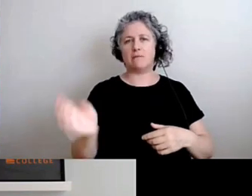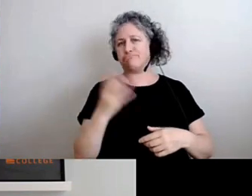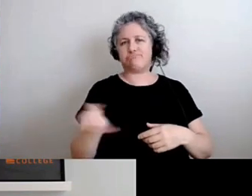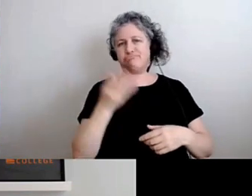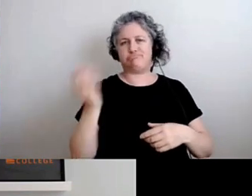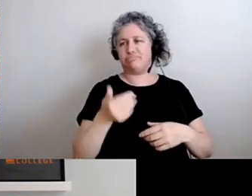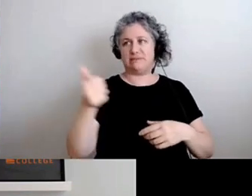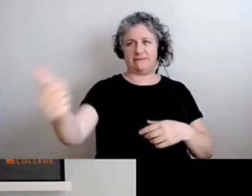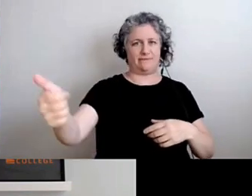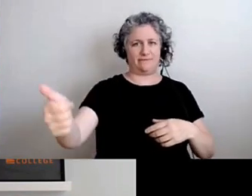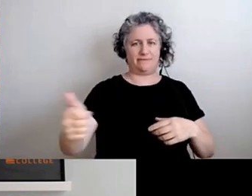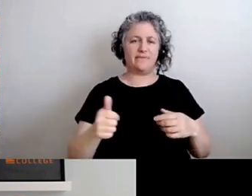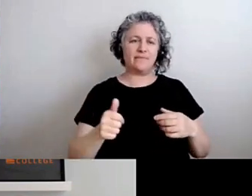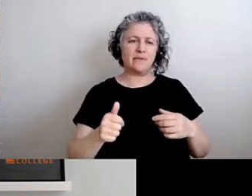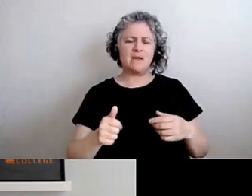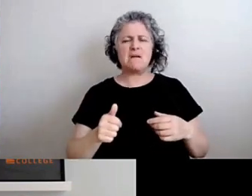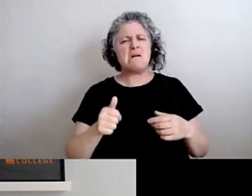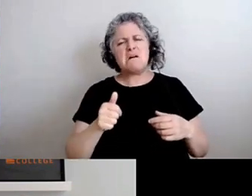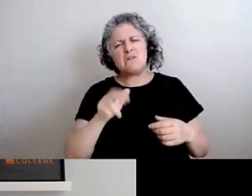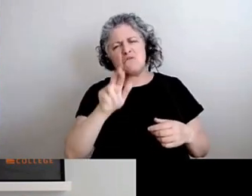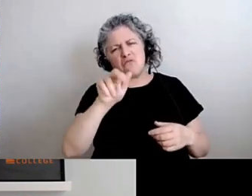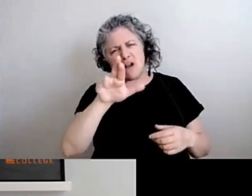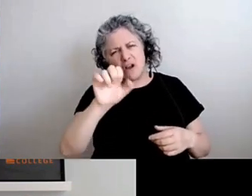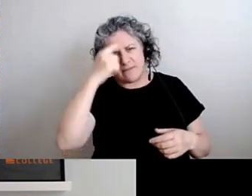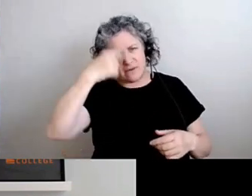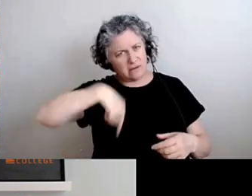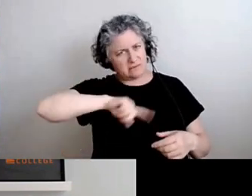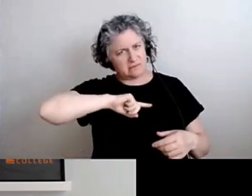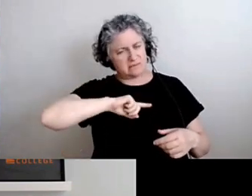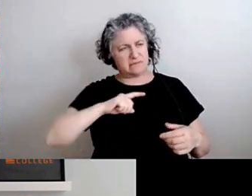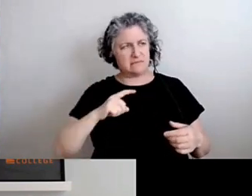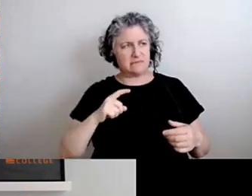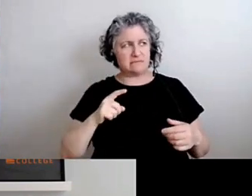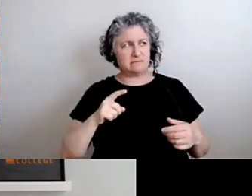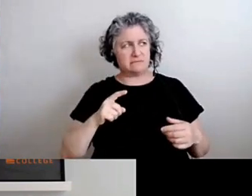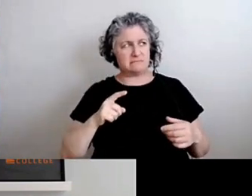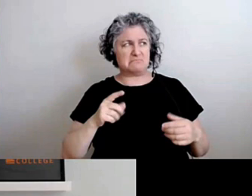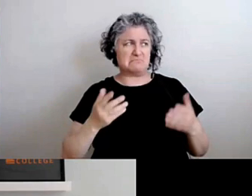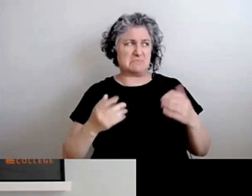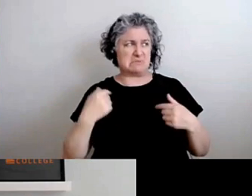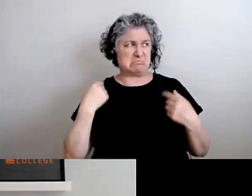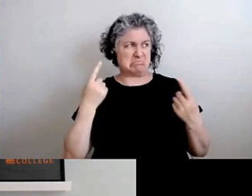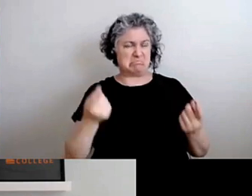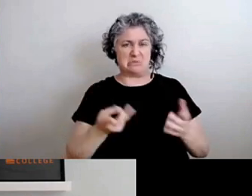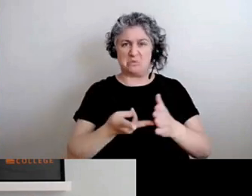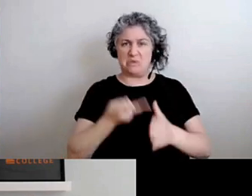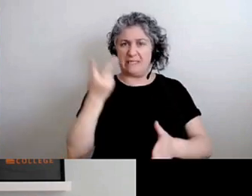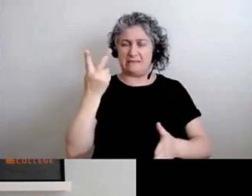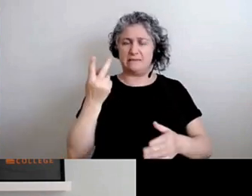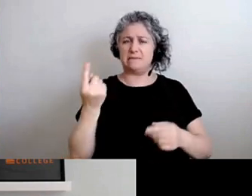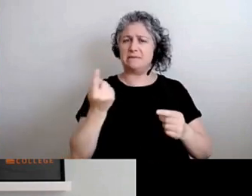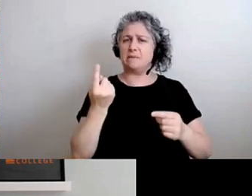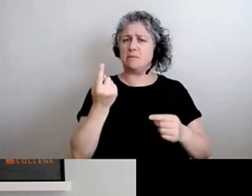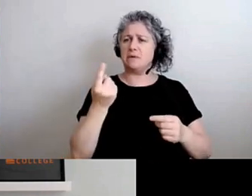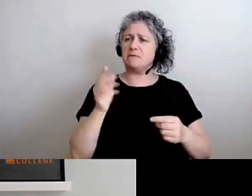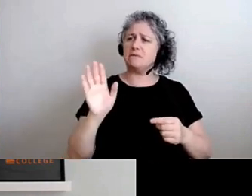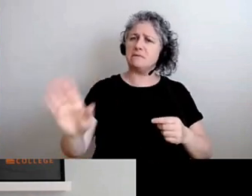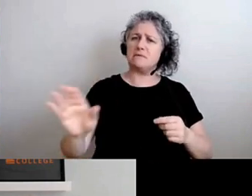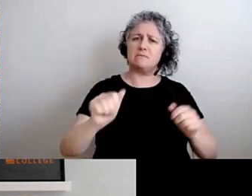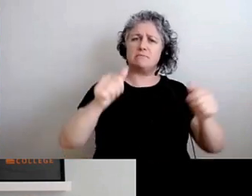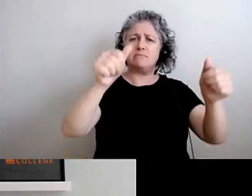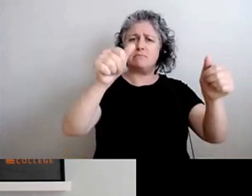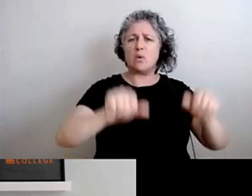We don't come across this situation very much. It's maybe only happened twice where someone's,